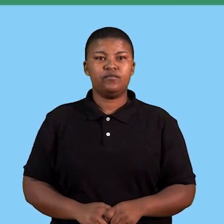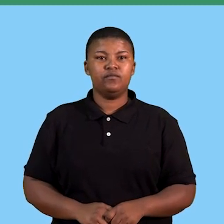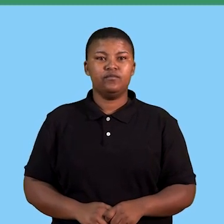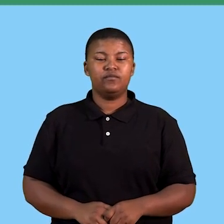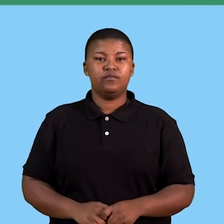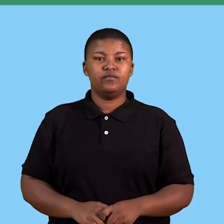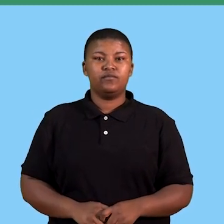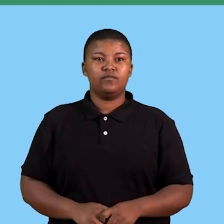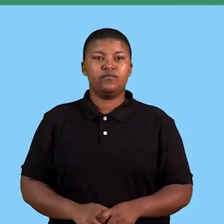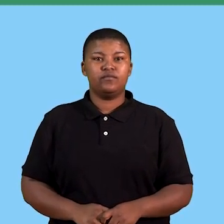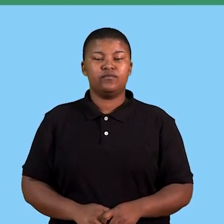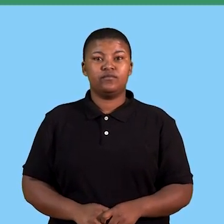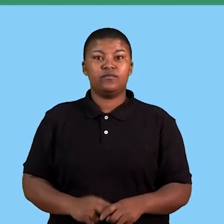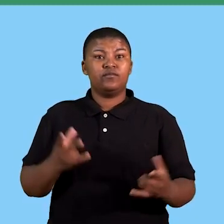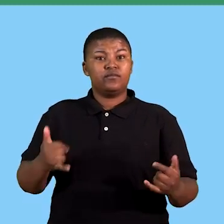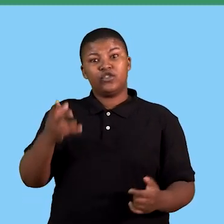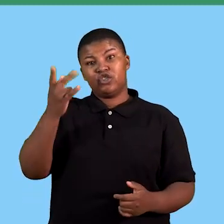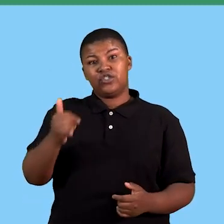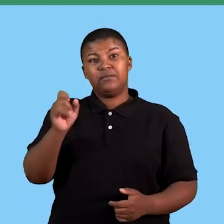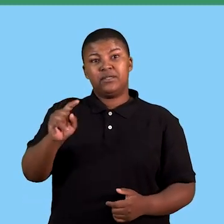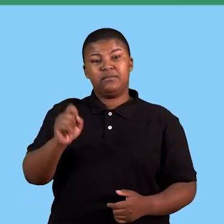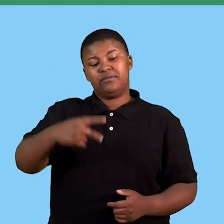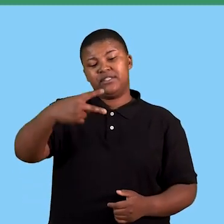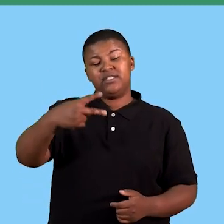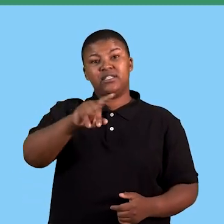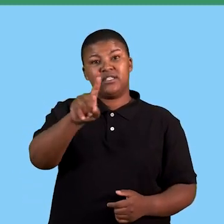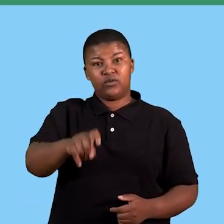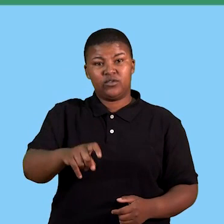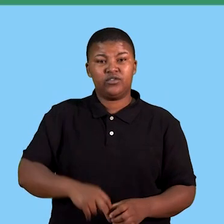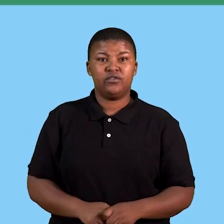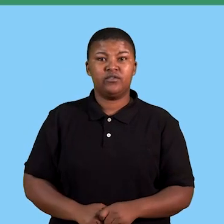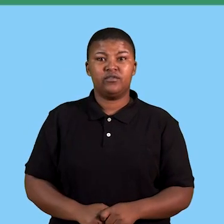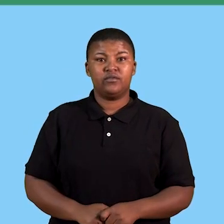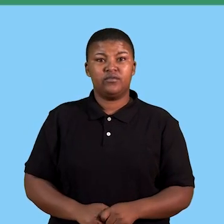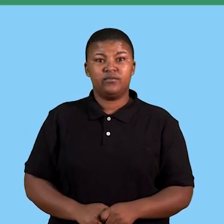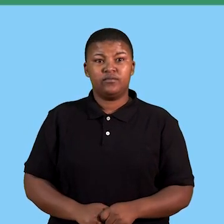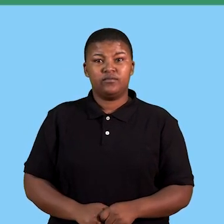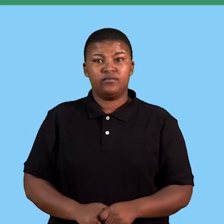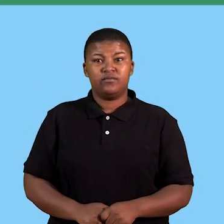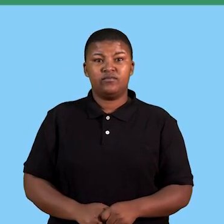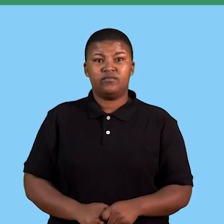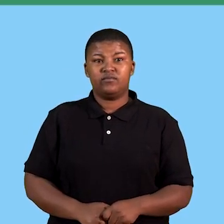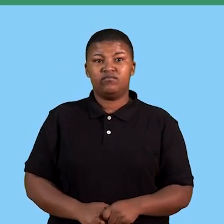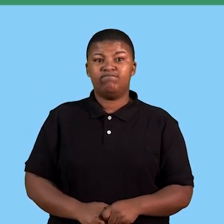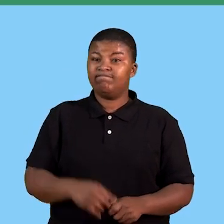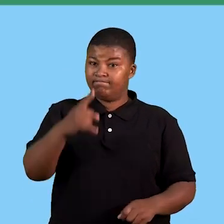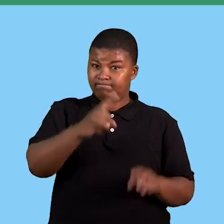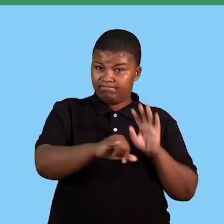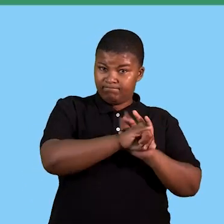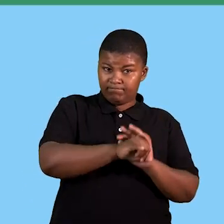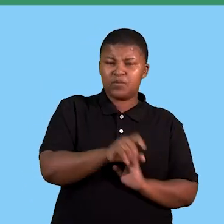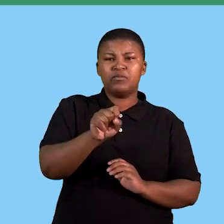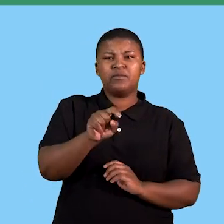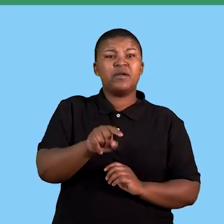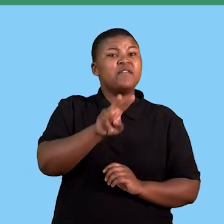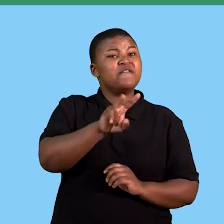microenvironment. So when we have a look at this second question, it states, indicate whether the following